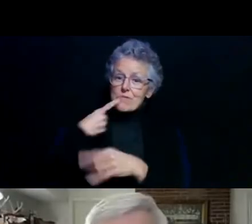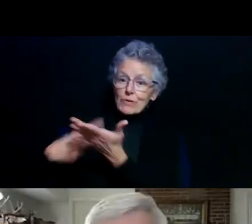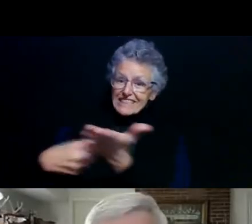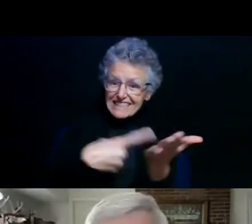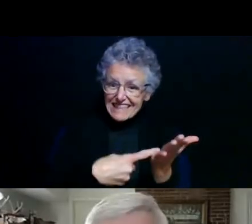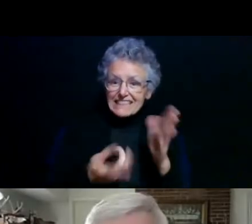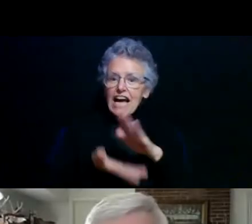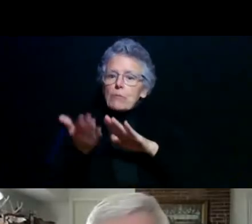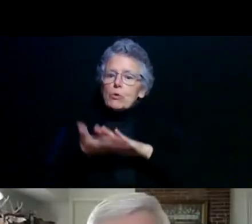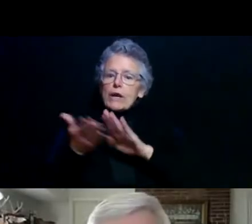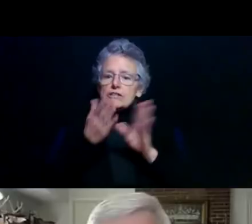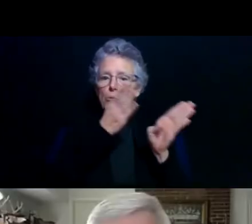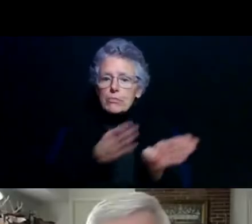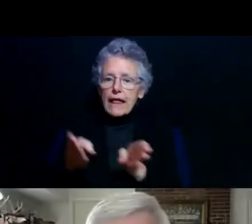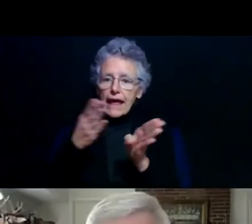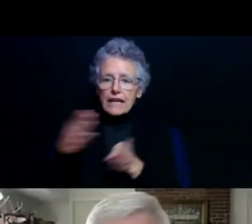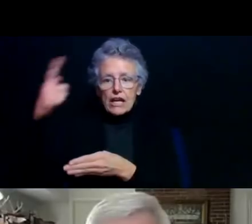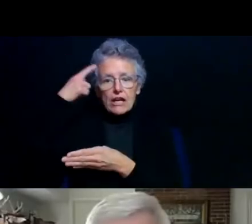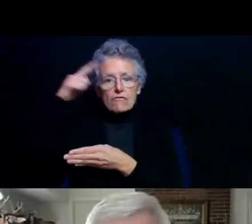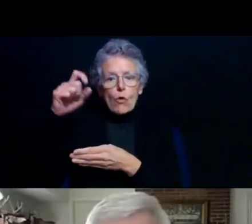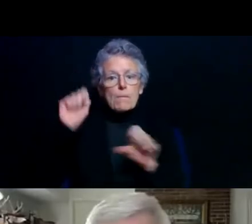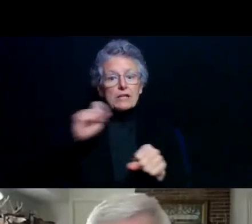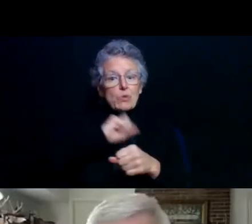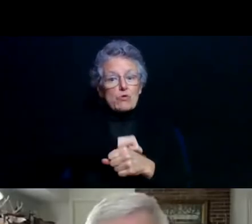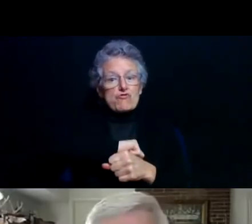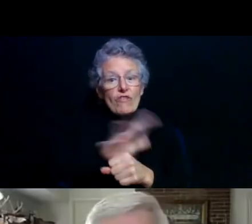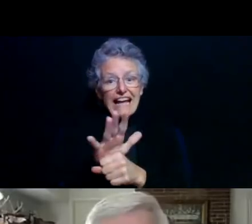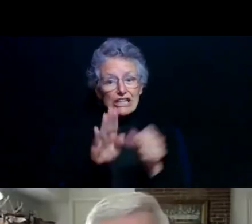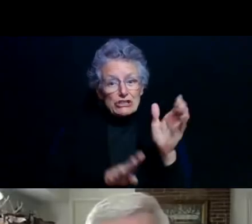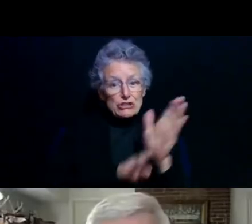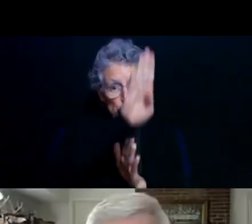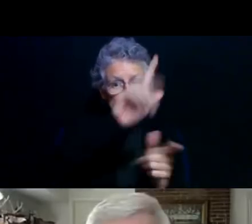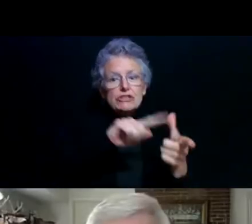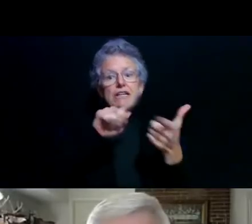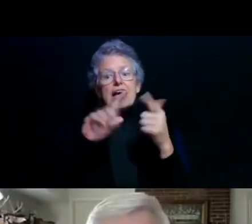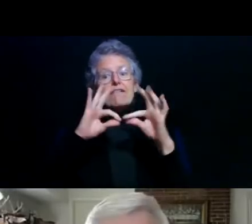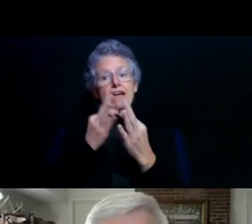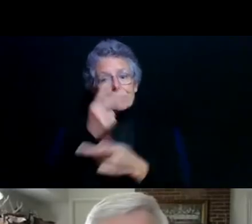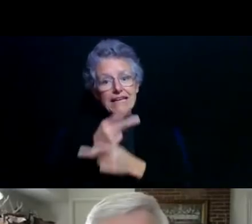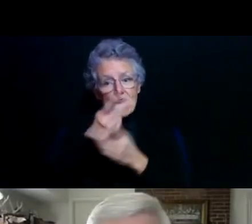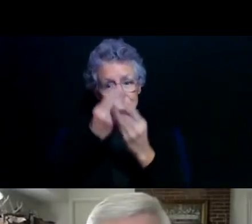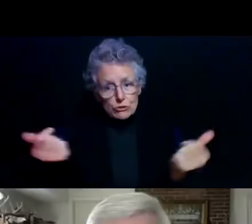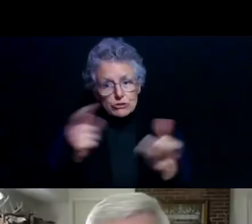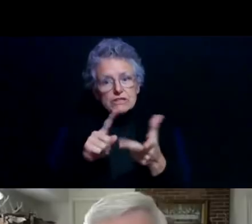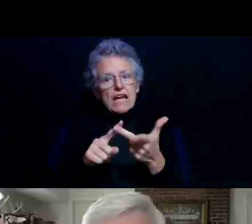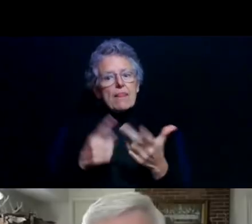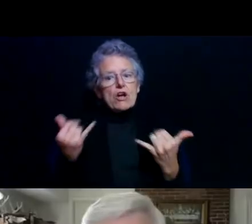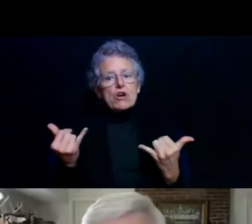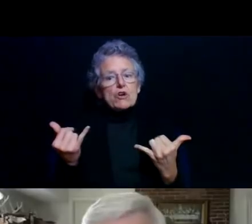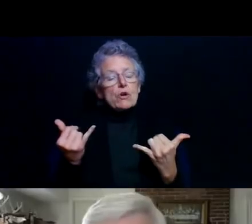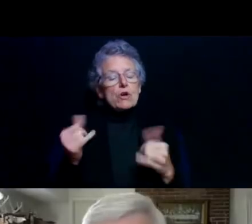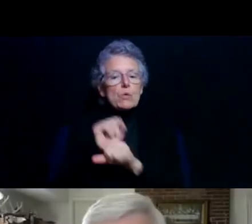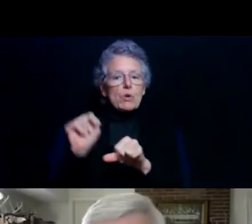operational planning for a possible COVID-19 surge, family care solutions, and the current work of the Anti-Racism Oversight